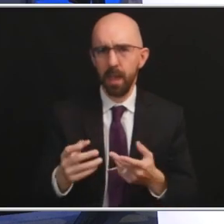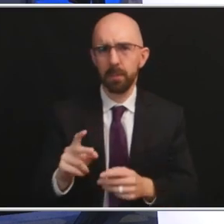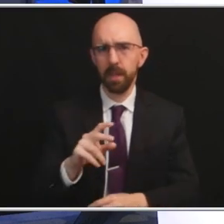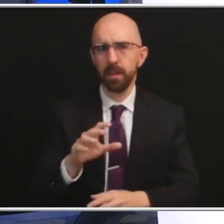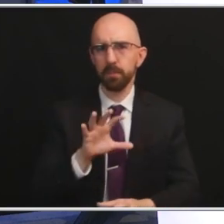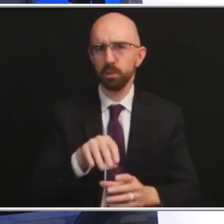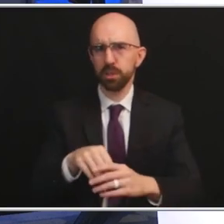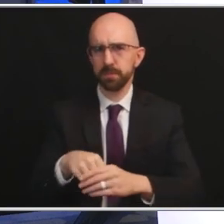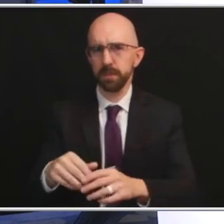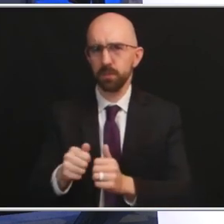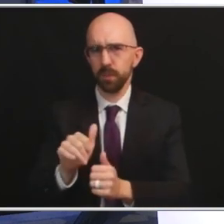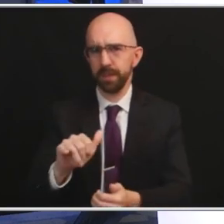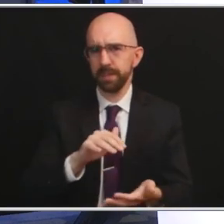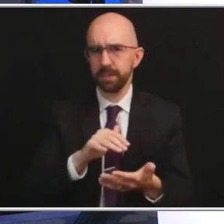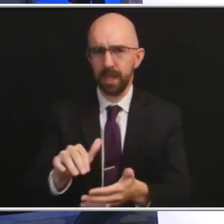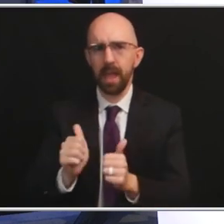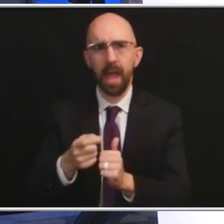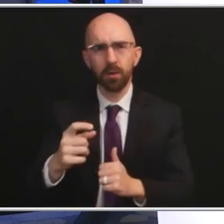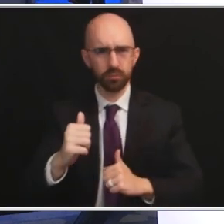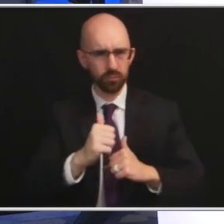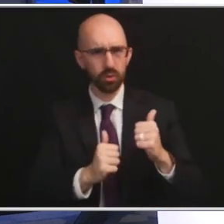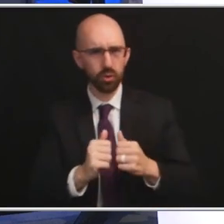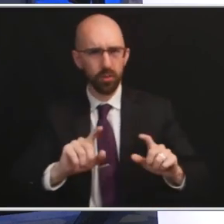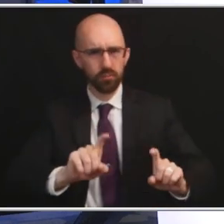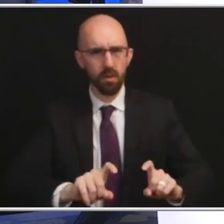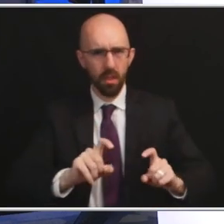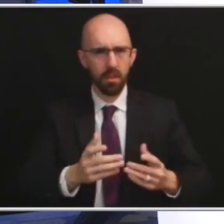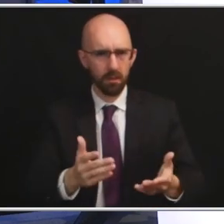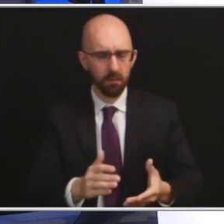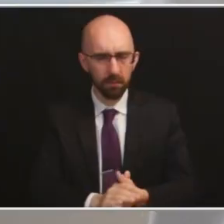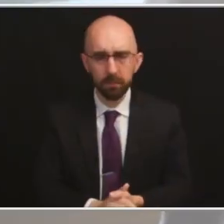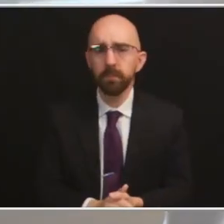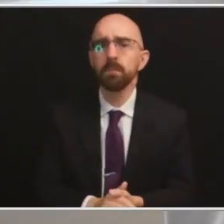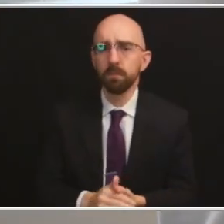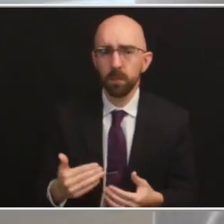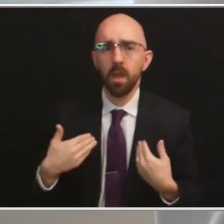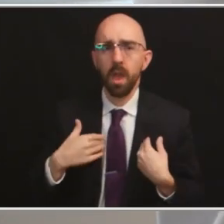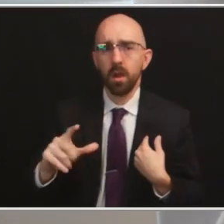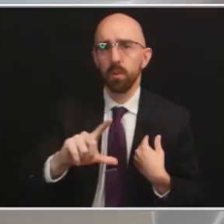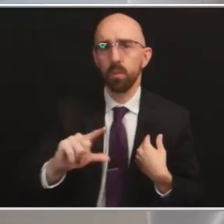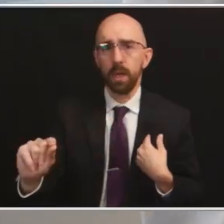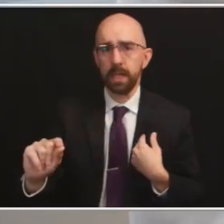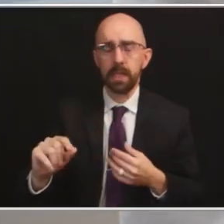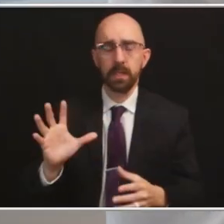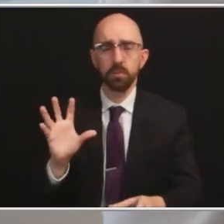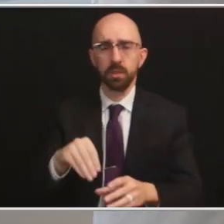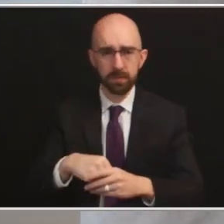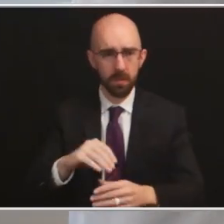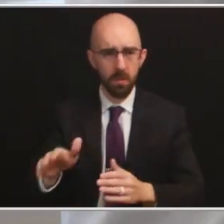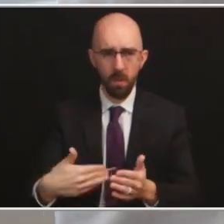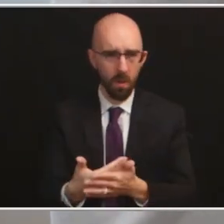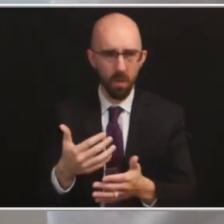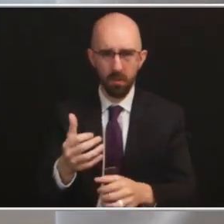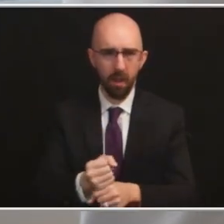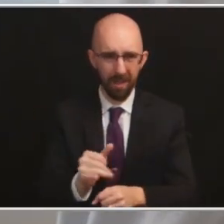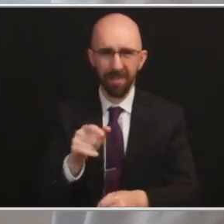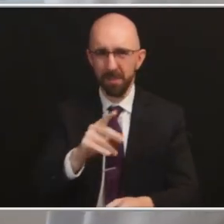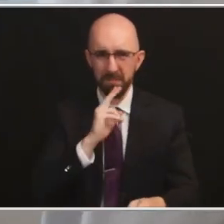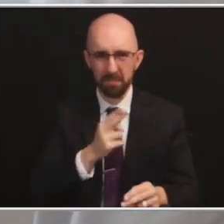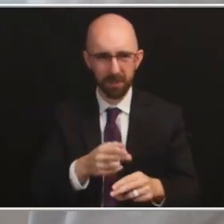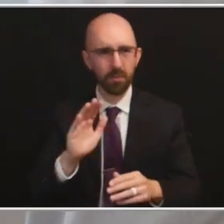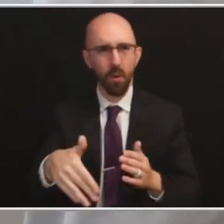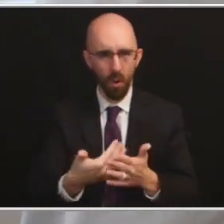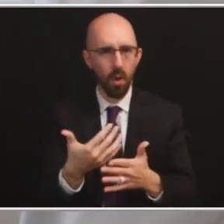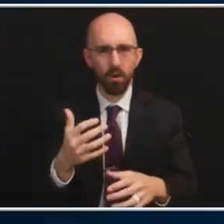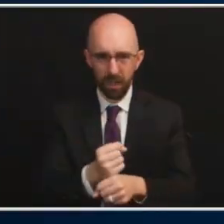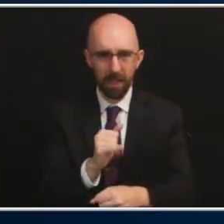study, and how did you structure the trial? Right, so we had 20 participants. They all got as you'd mentioned, they all got the intervention.